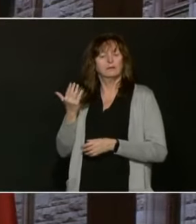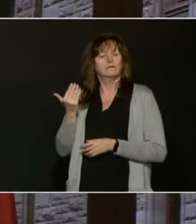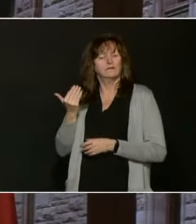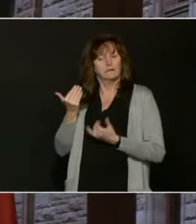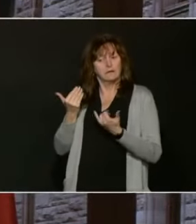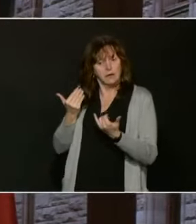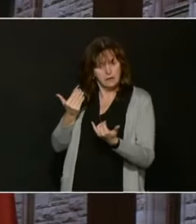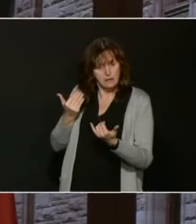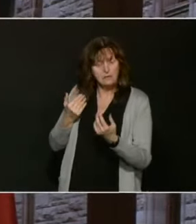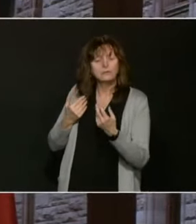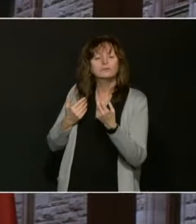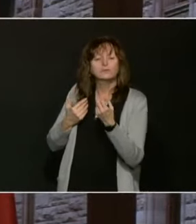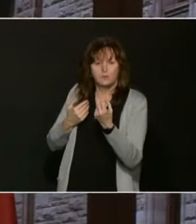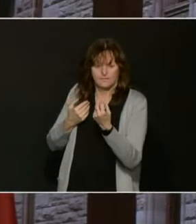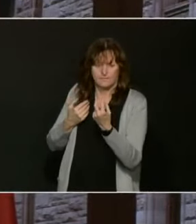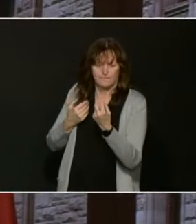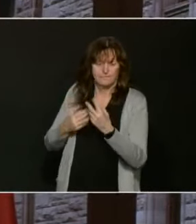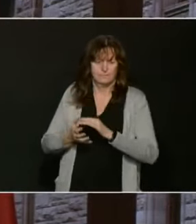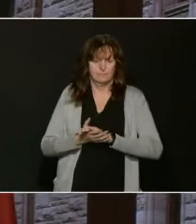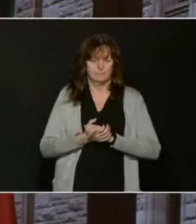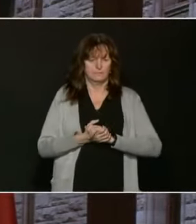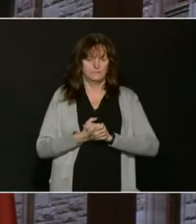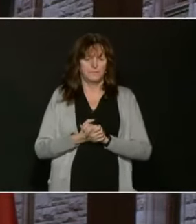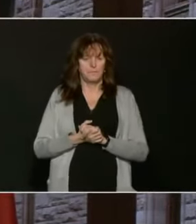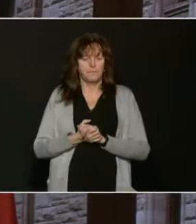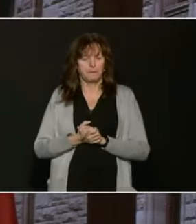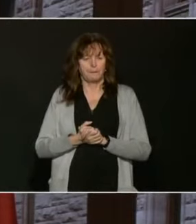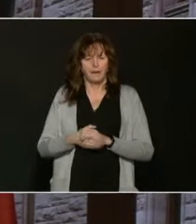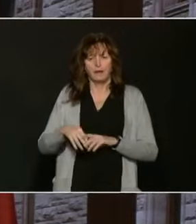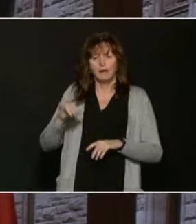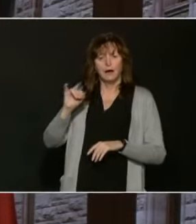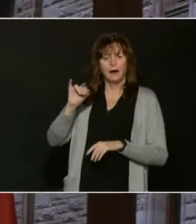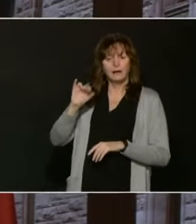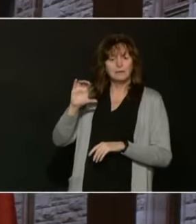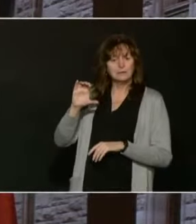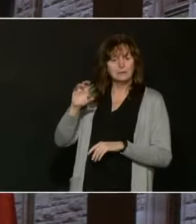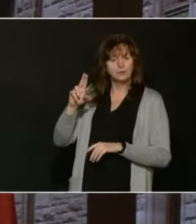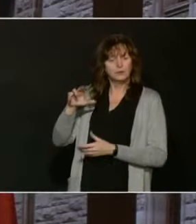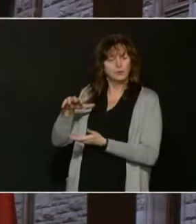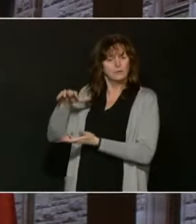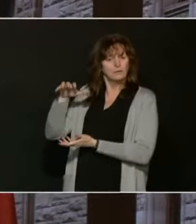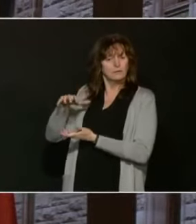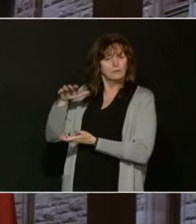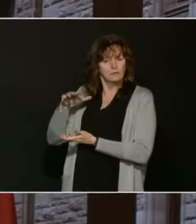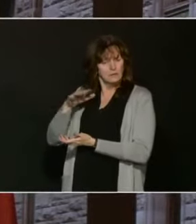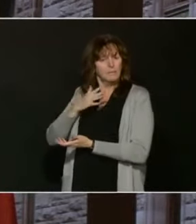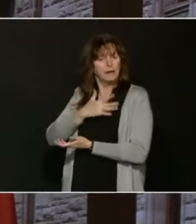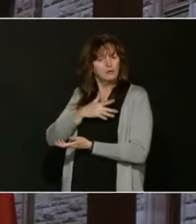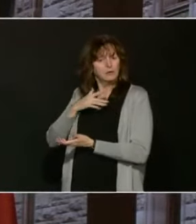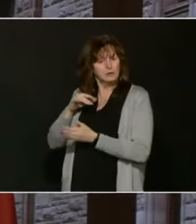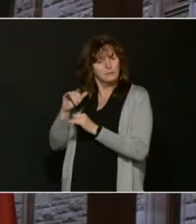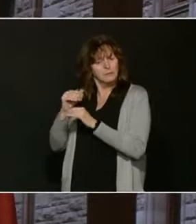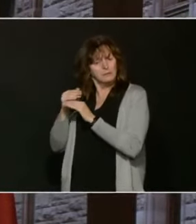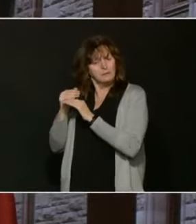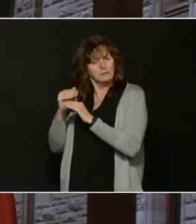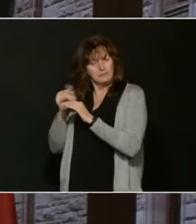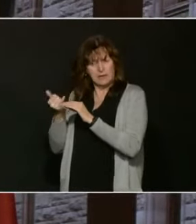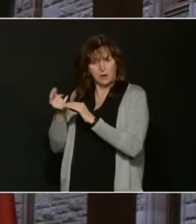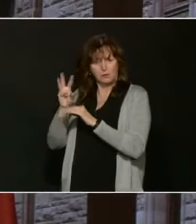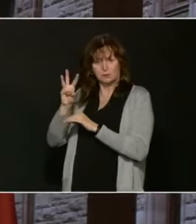patients in hospital and intensive care has remained fairly stable, with 680 people currently hospitalized